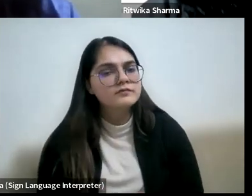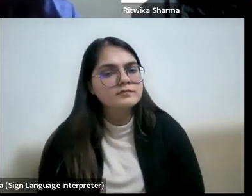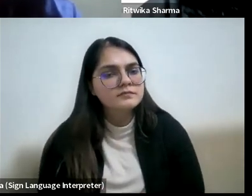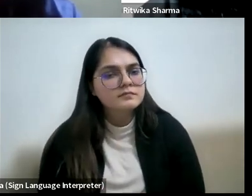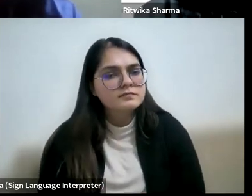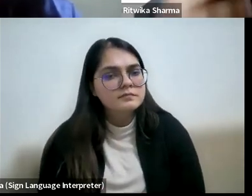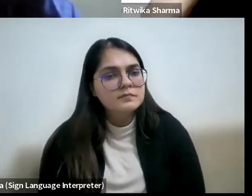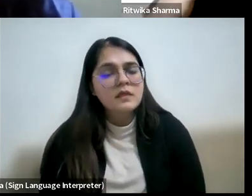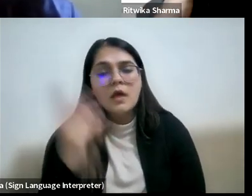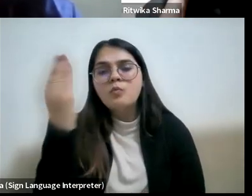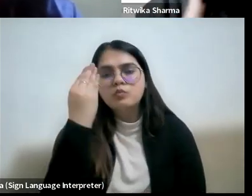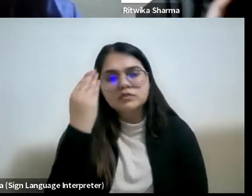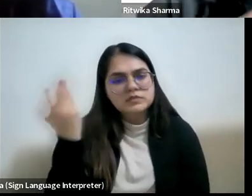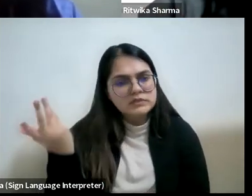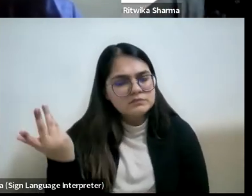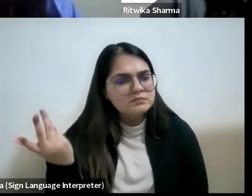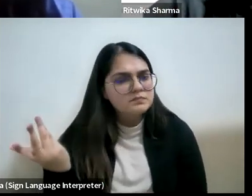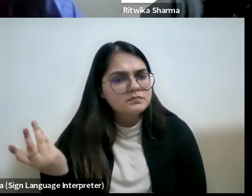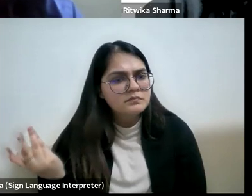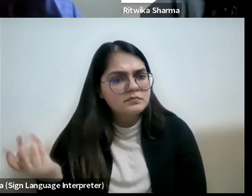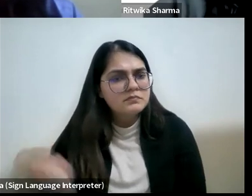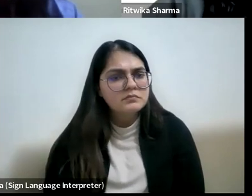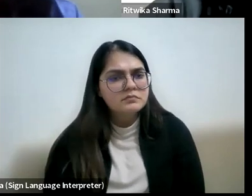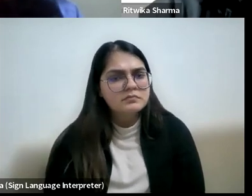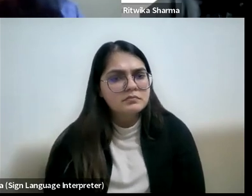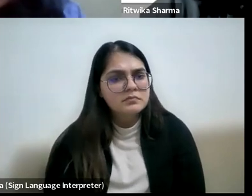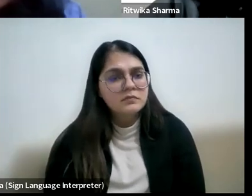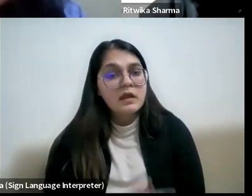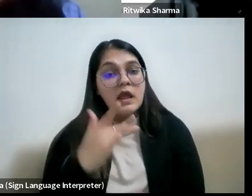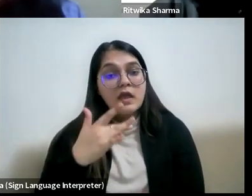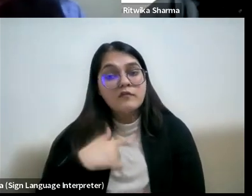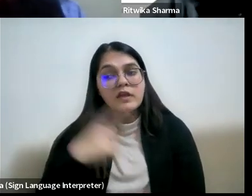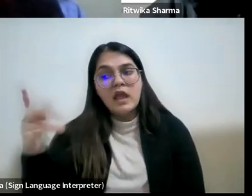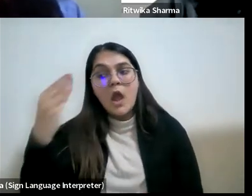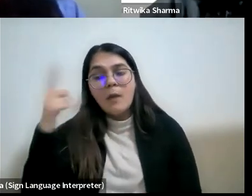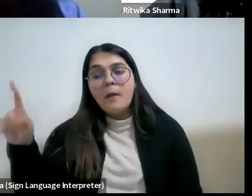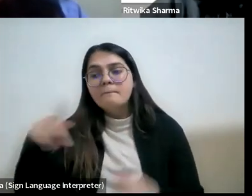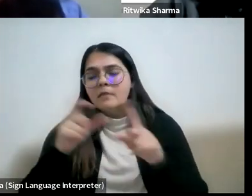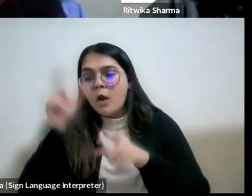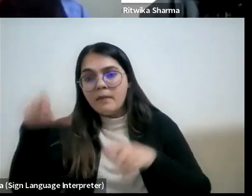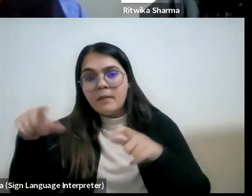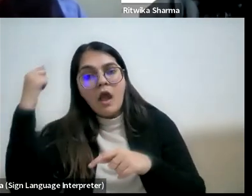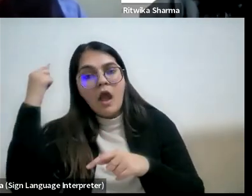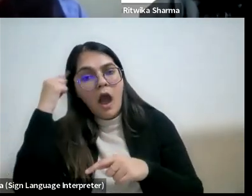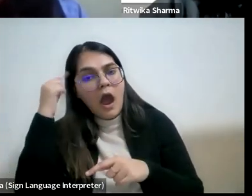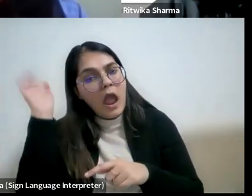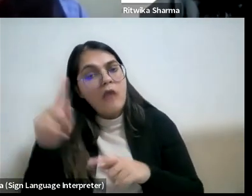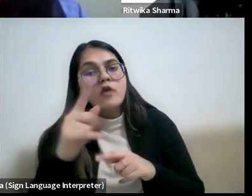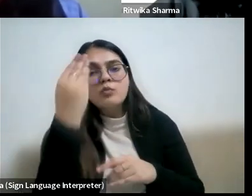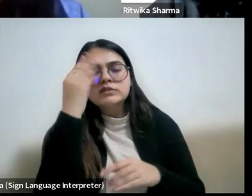the Muslims in terms of the other already, that these people will leave and will occupy their